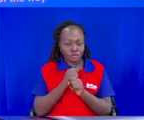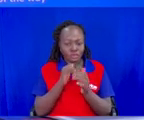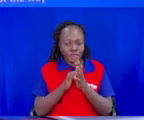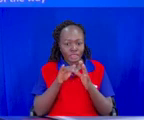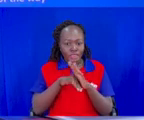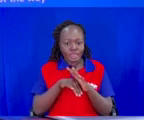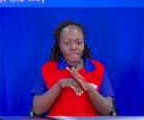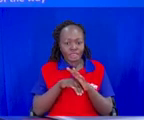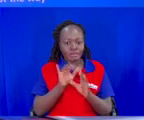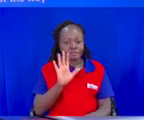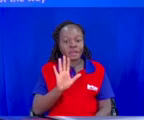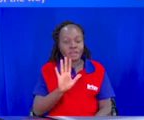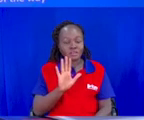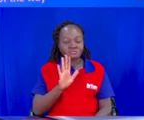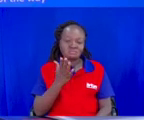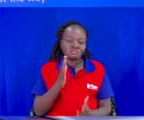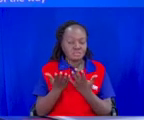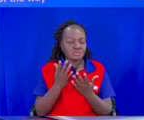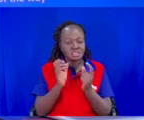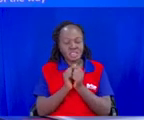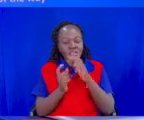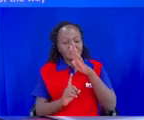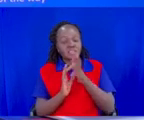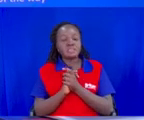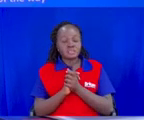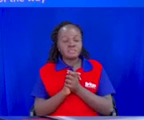next 5 to 10 minutes.